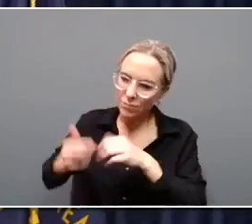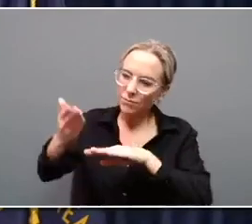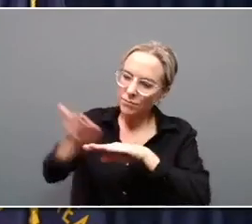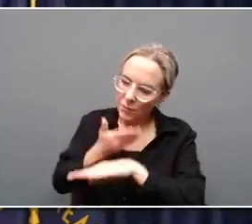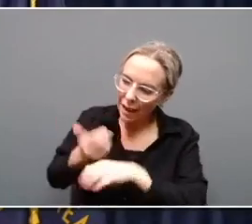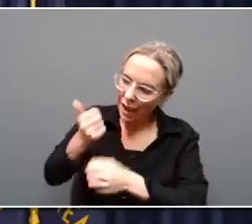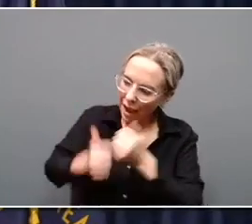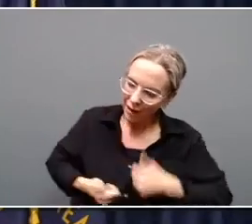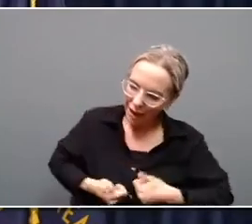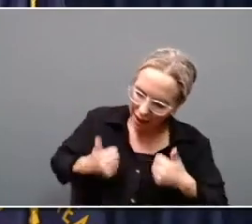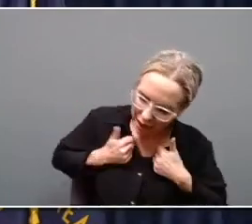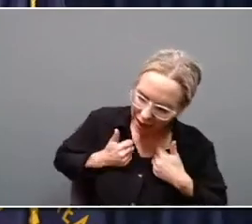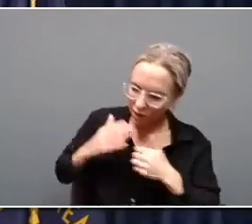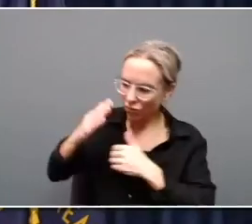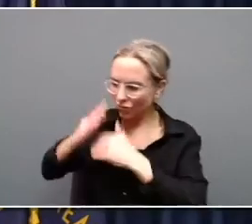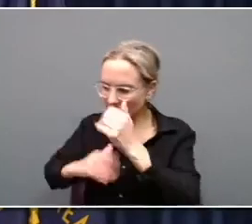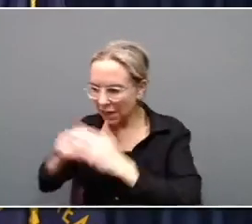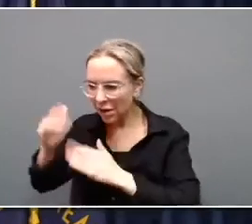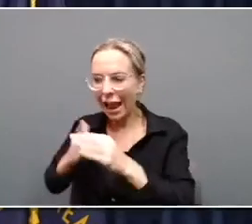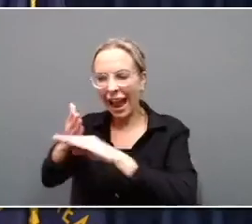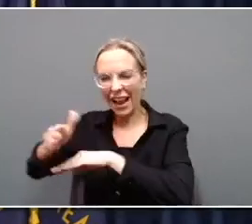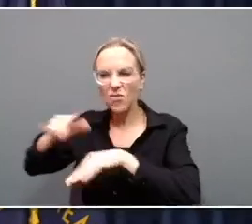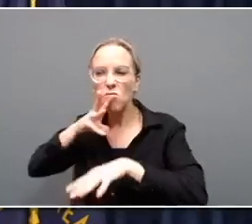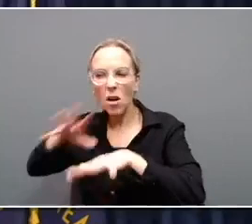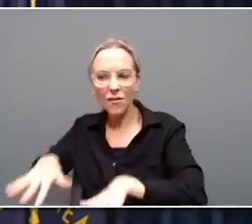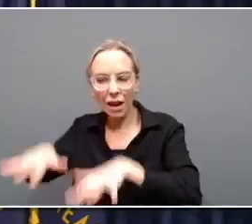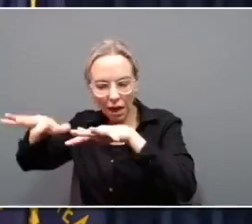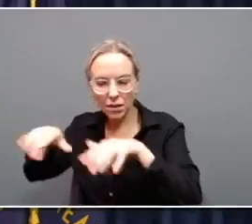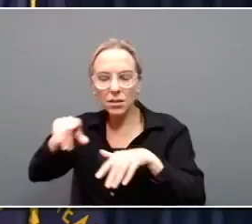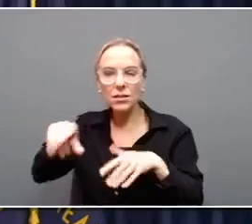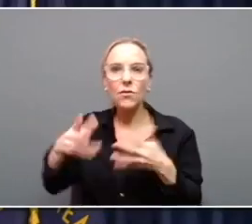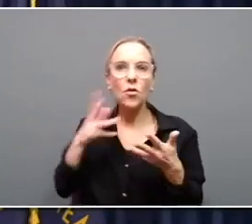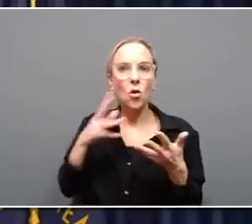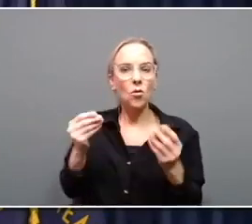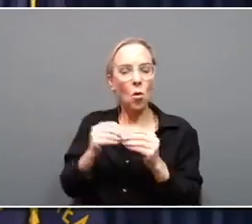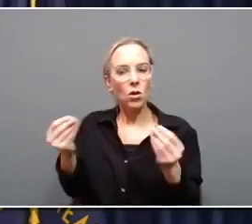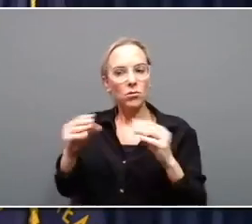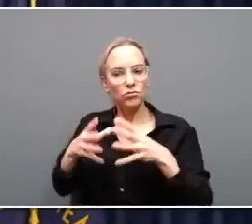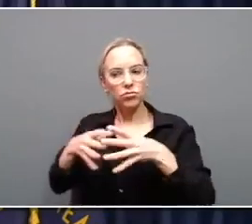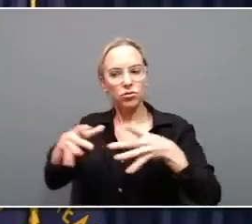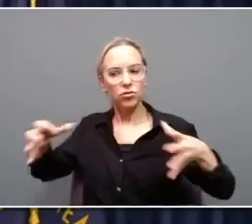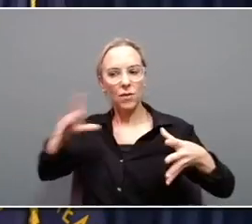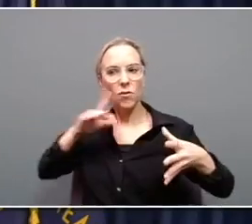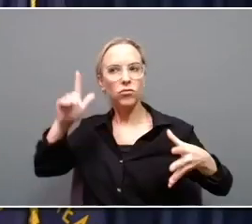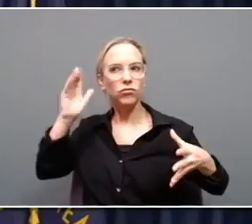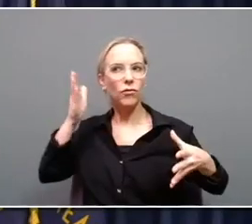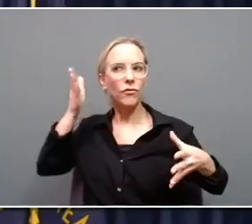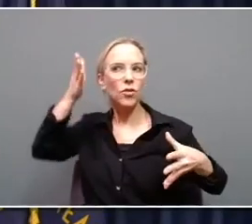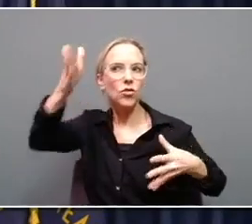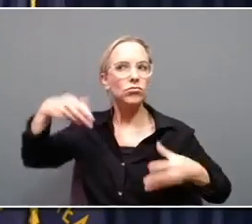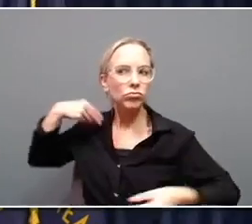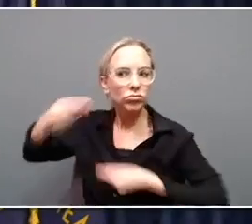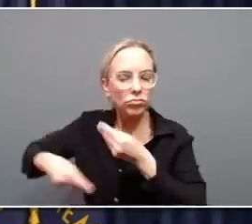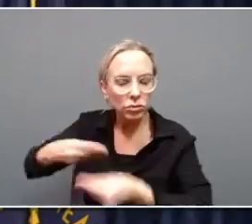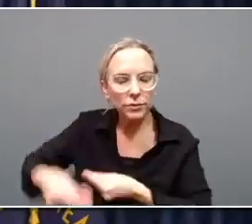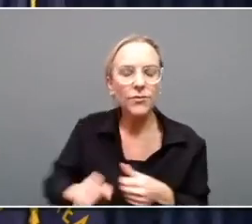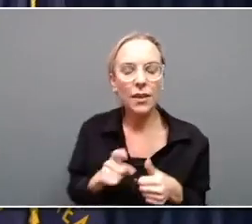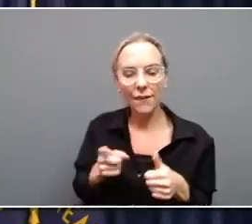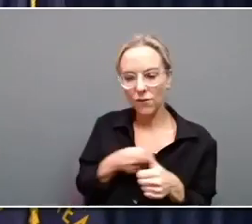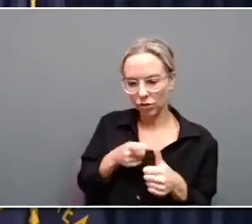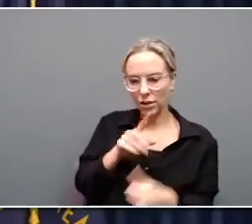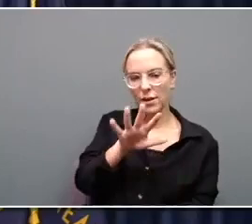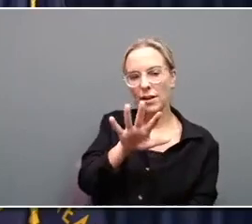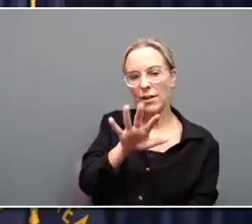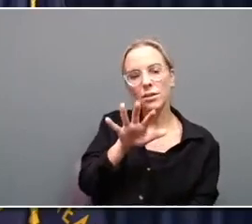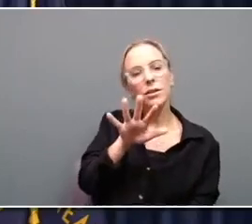floods, but also create new gateways for prosperity for generations to come. The first is a nearly $500,000